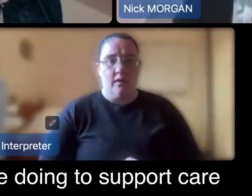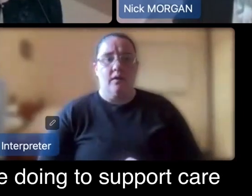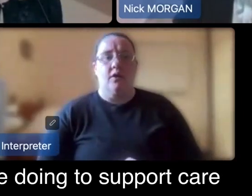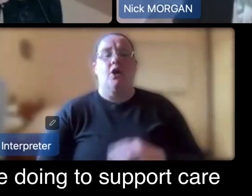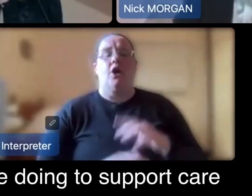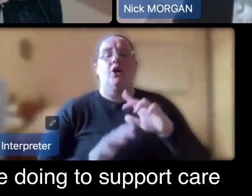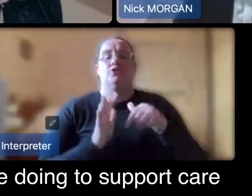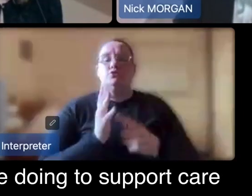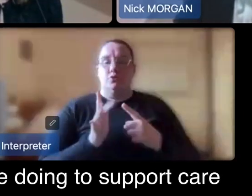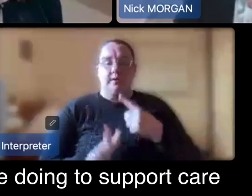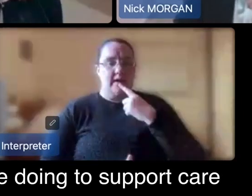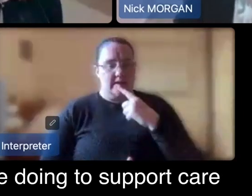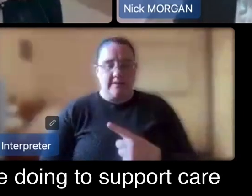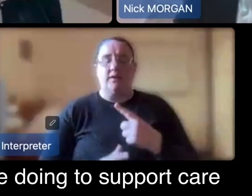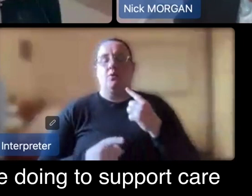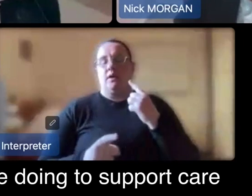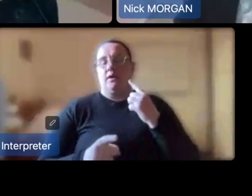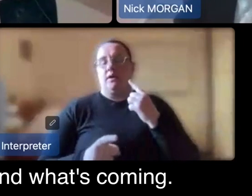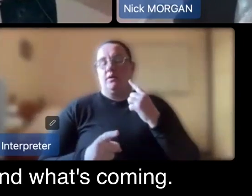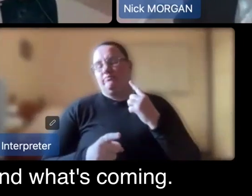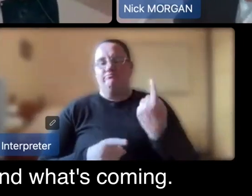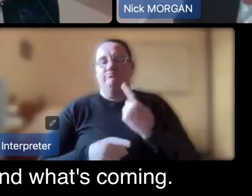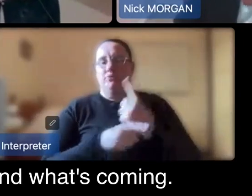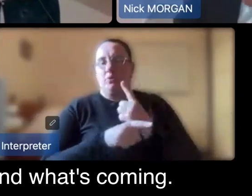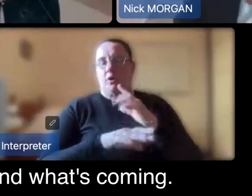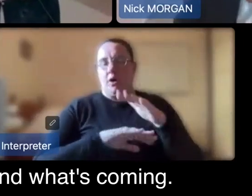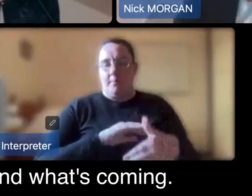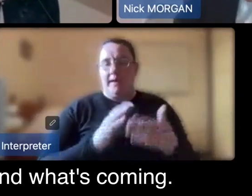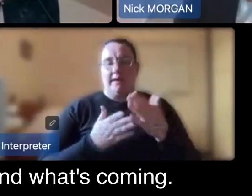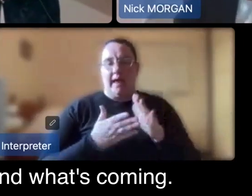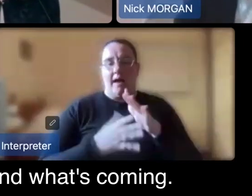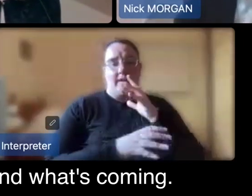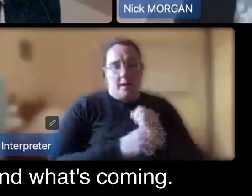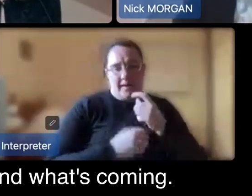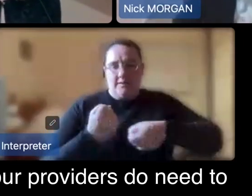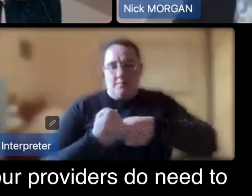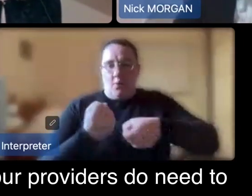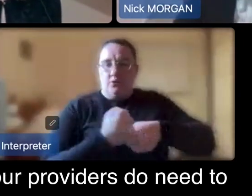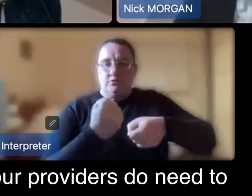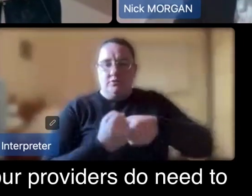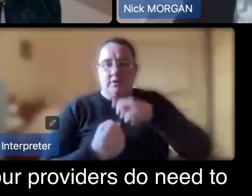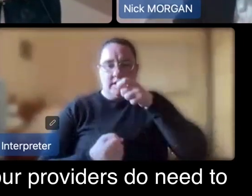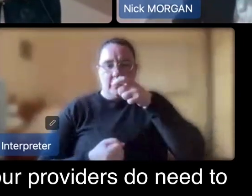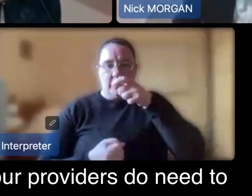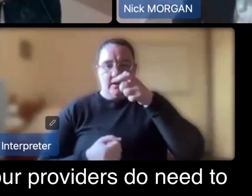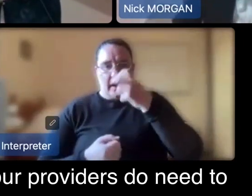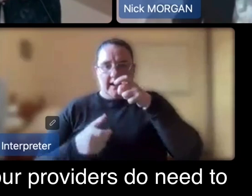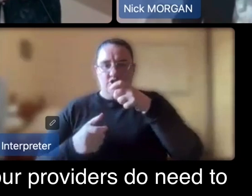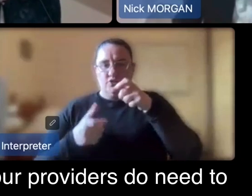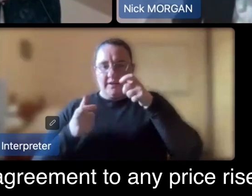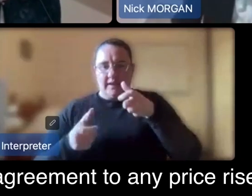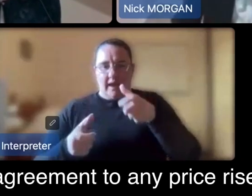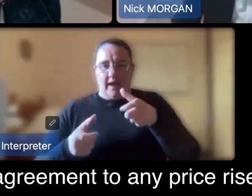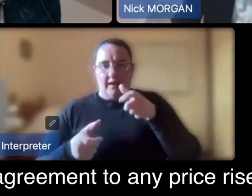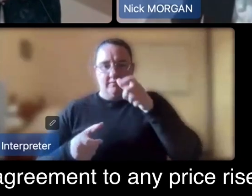government will be doing to support care recipients to understand what's coming. we acknowledge that, yes, providers